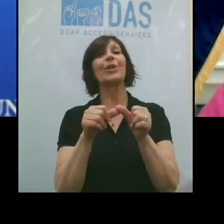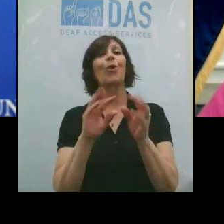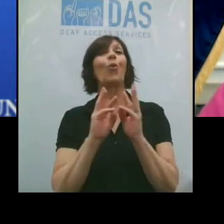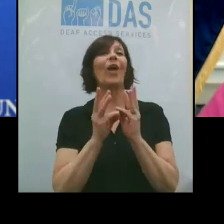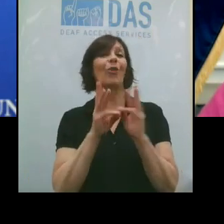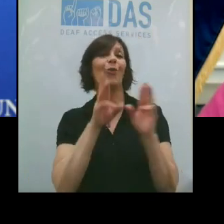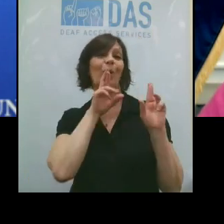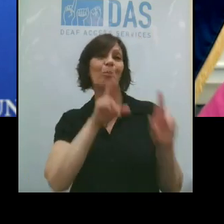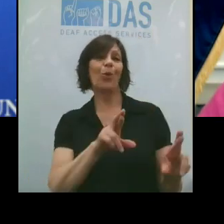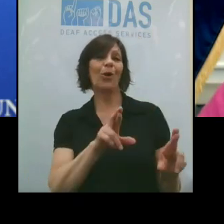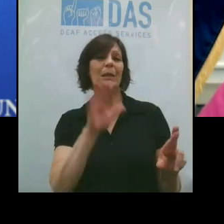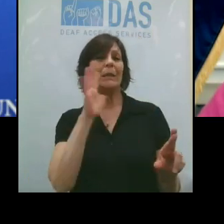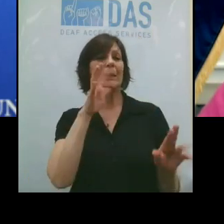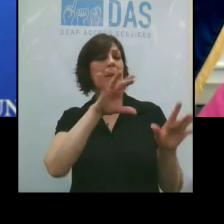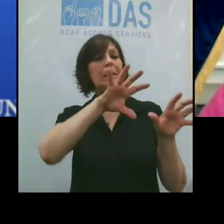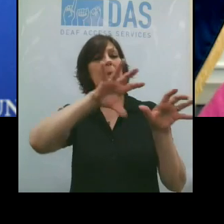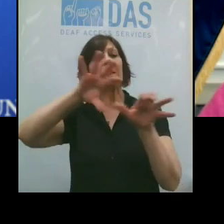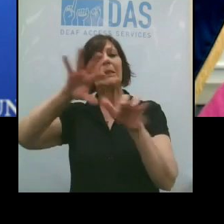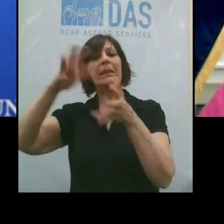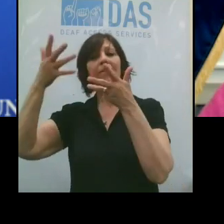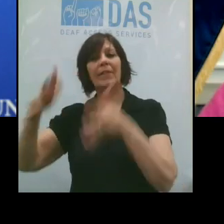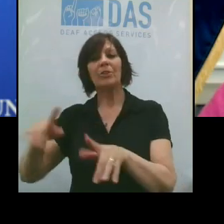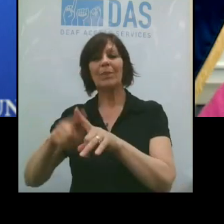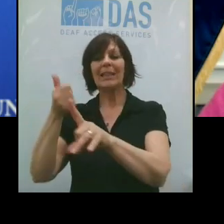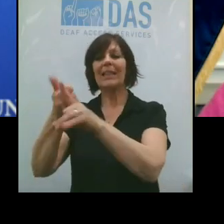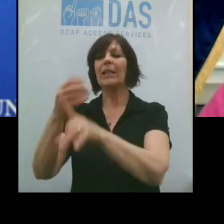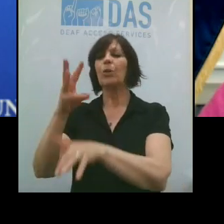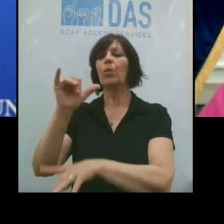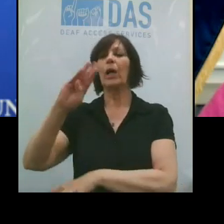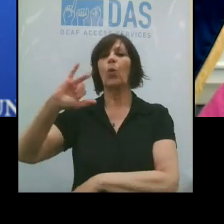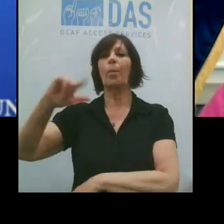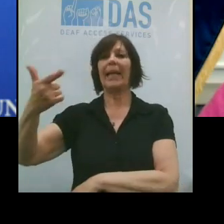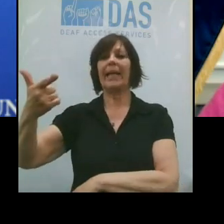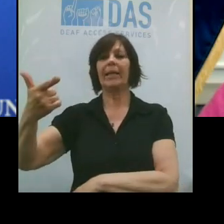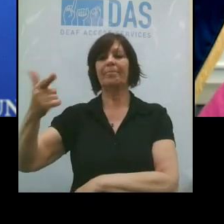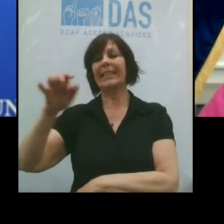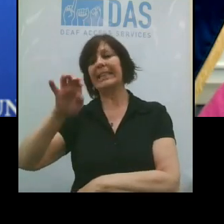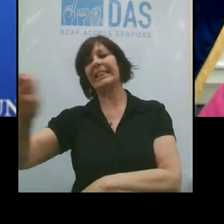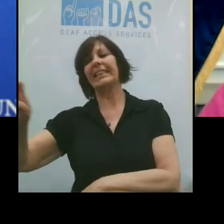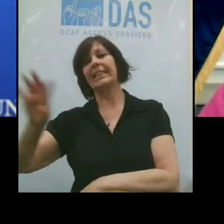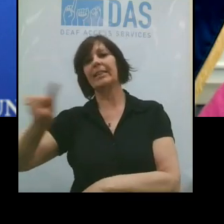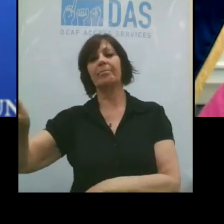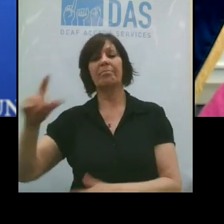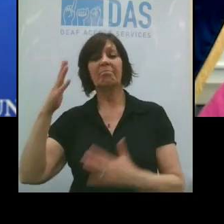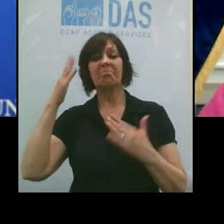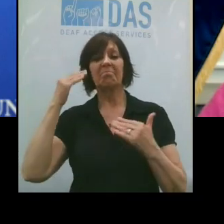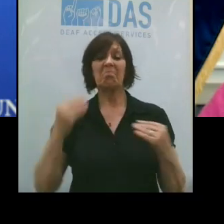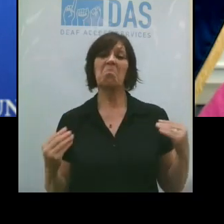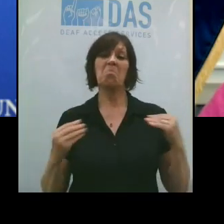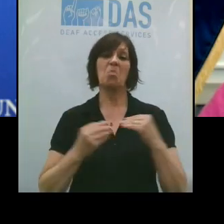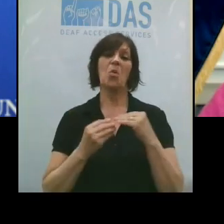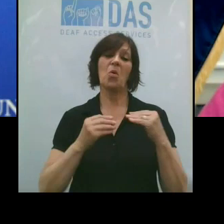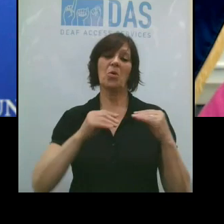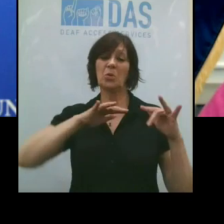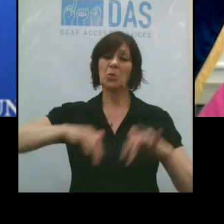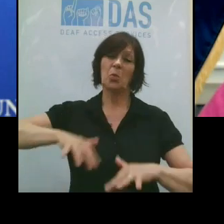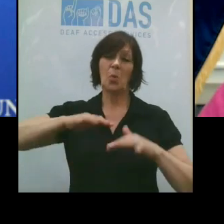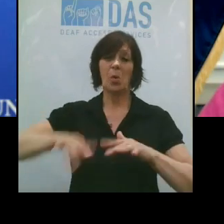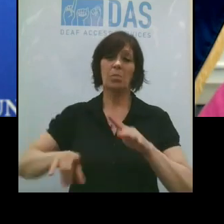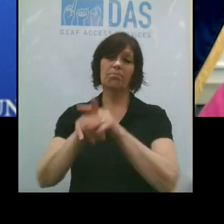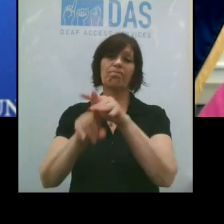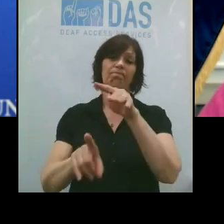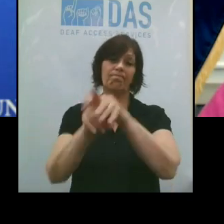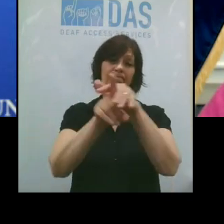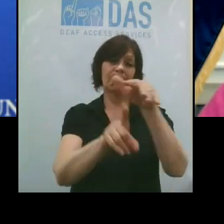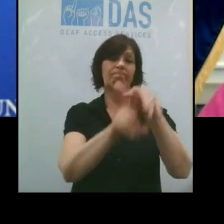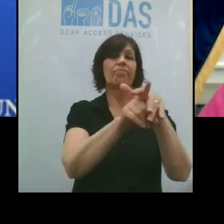appears that the storm has passed through Erie County, but is still hitting Wyoming County and areas eastward. There are expected additional storms to crop up through the day, so